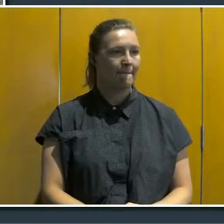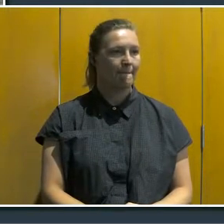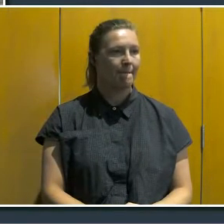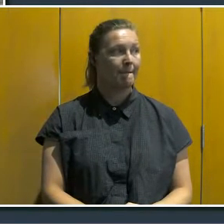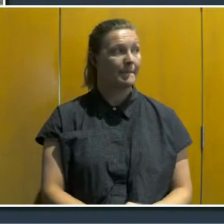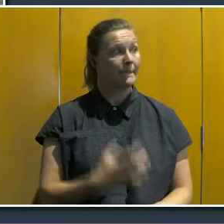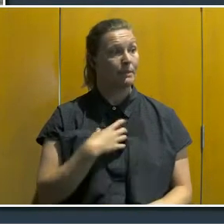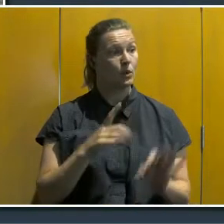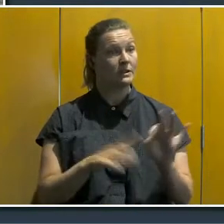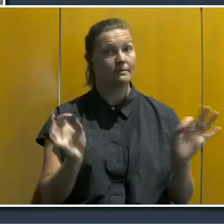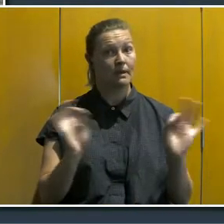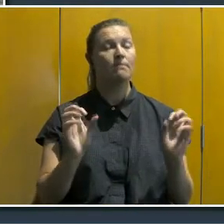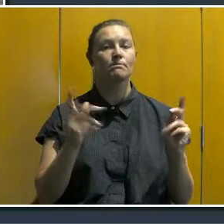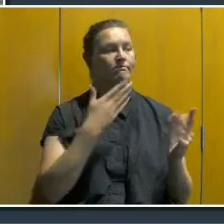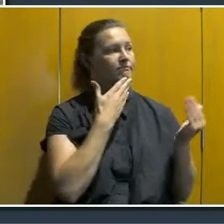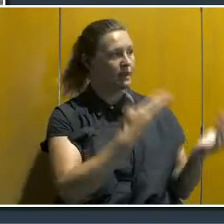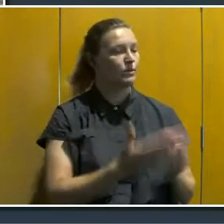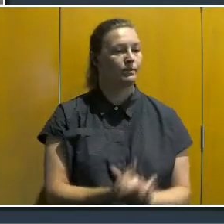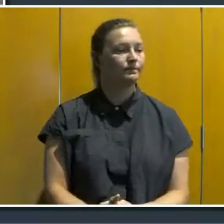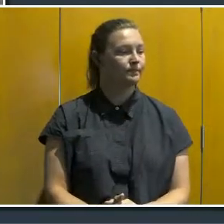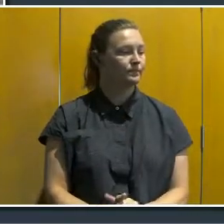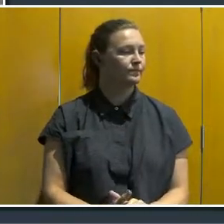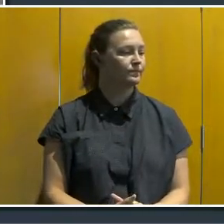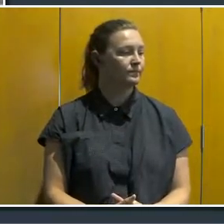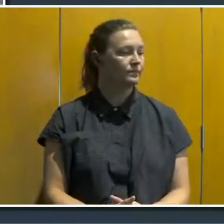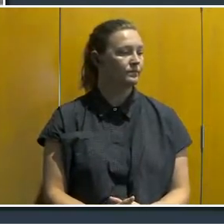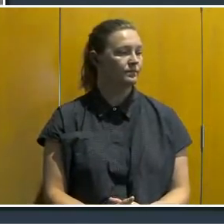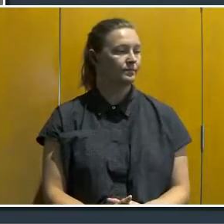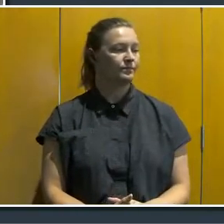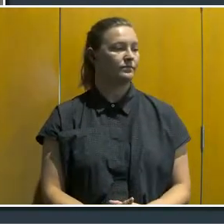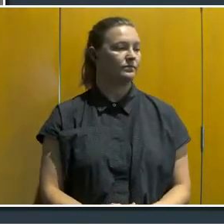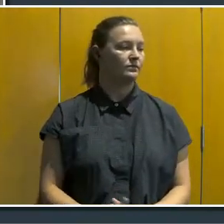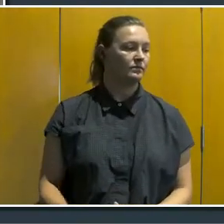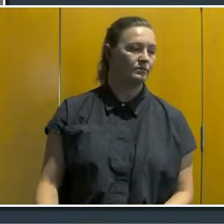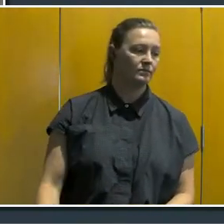Okay, if there's no further questions, thank you very much. Thank you.